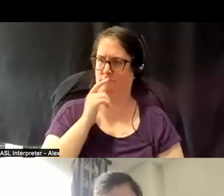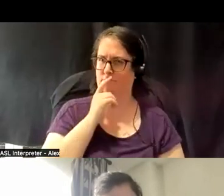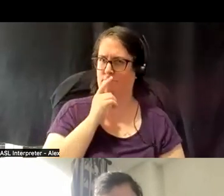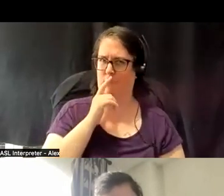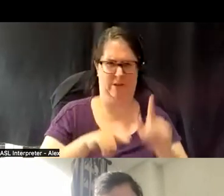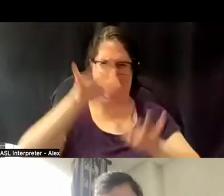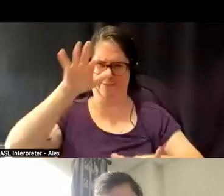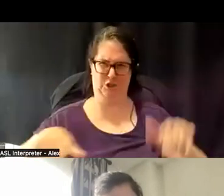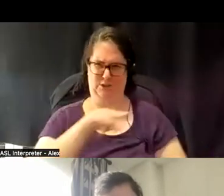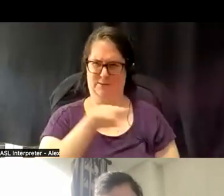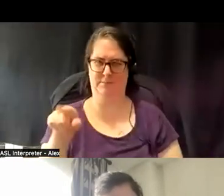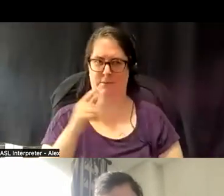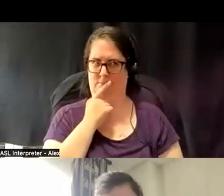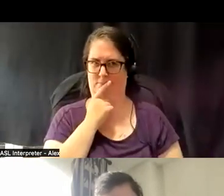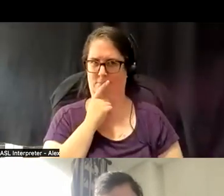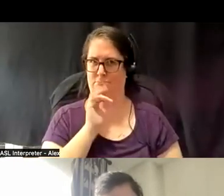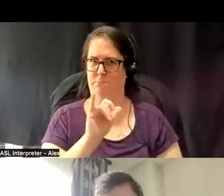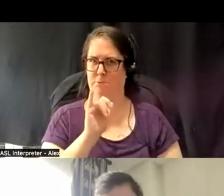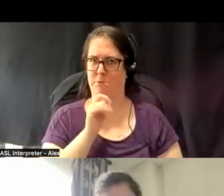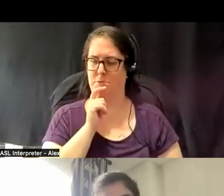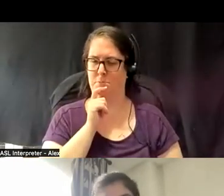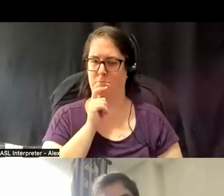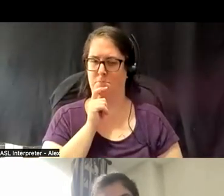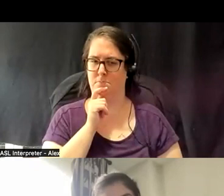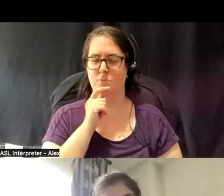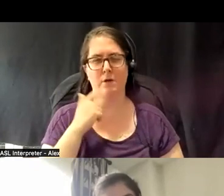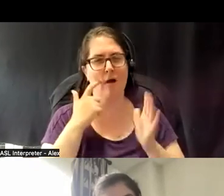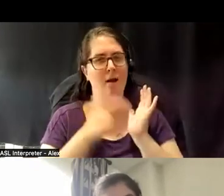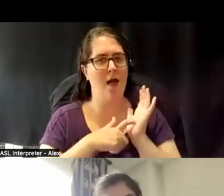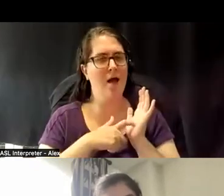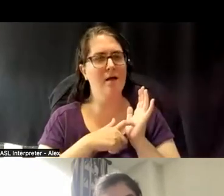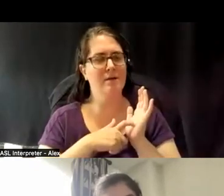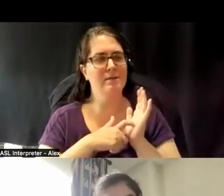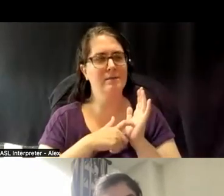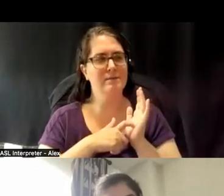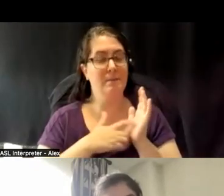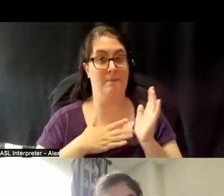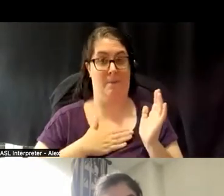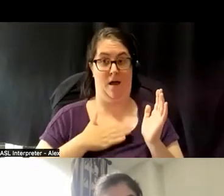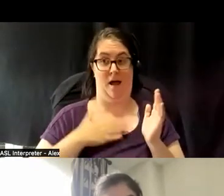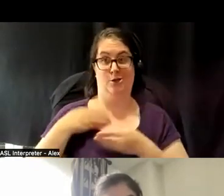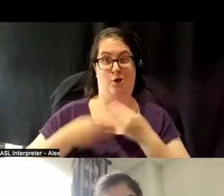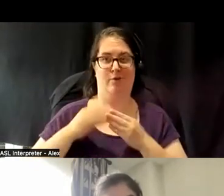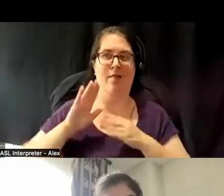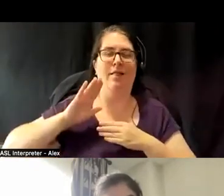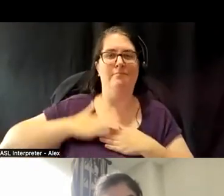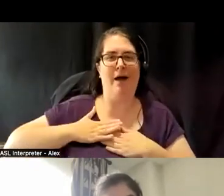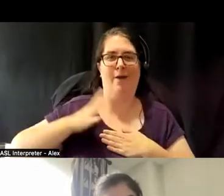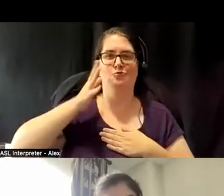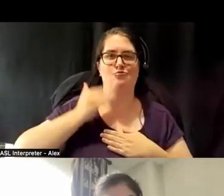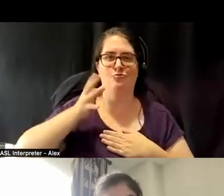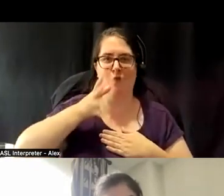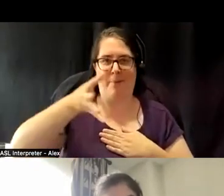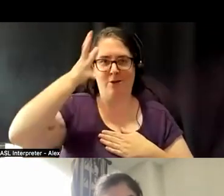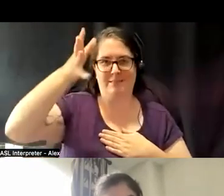diverse background. So I do recognize that it's more of, you know, my generation's grandparents that were doing